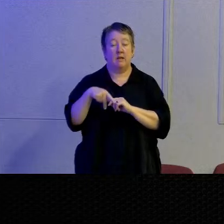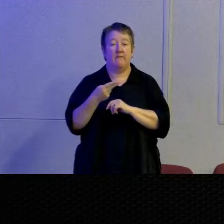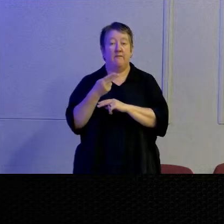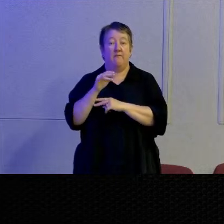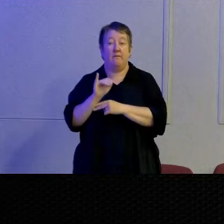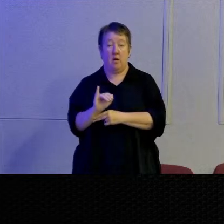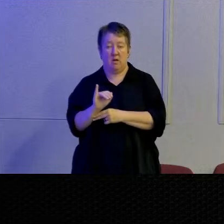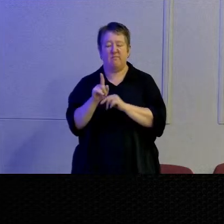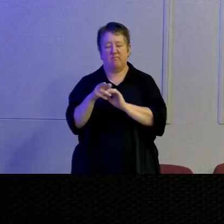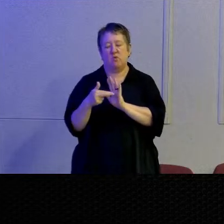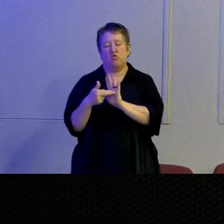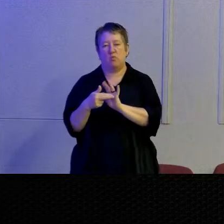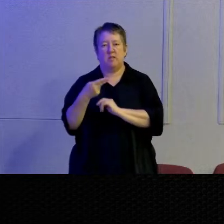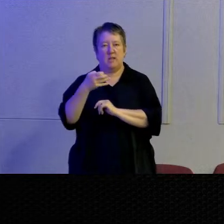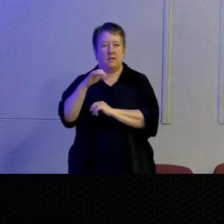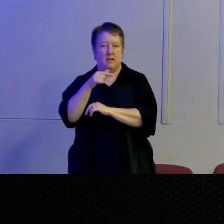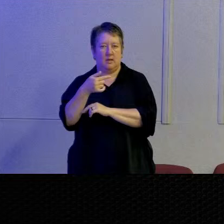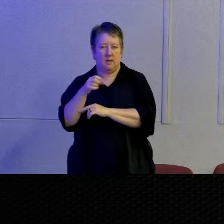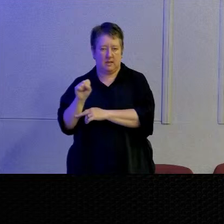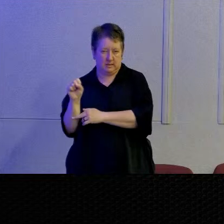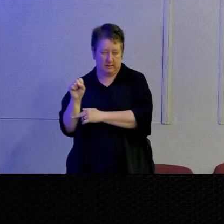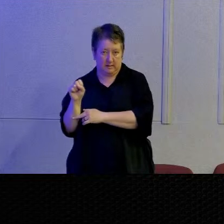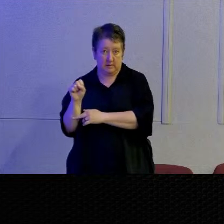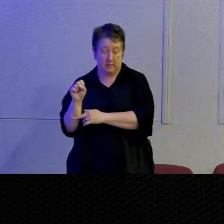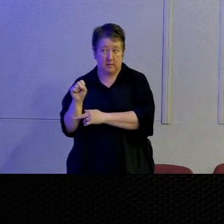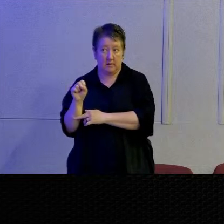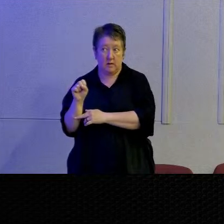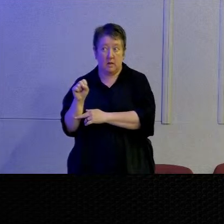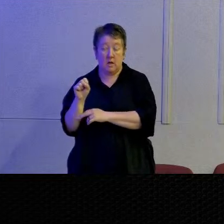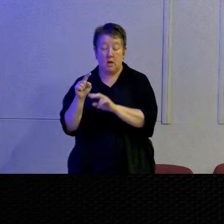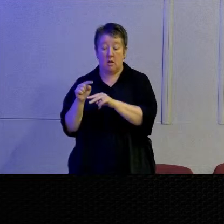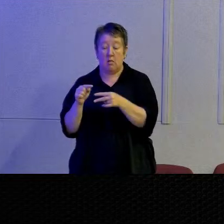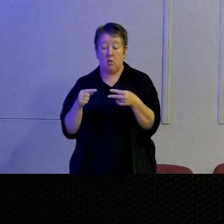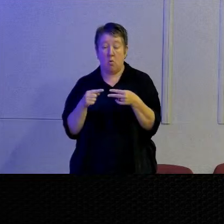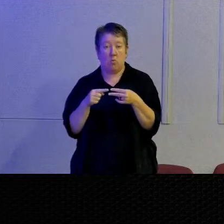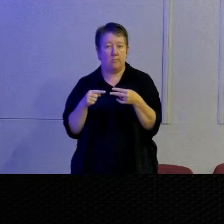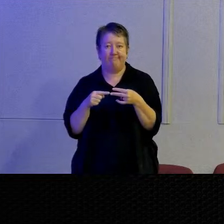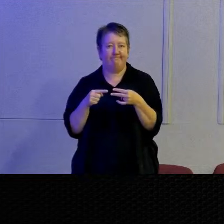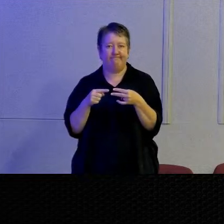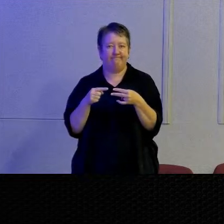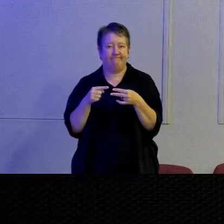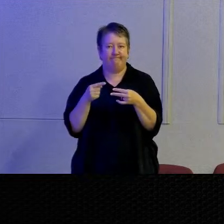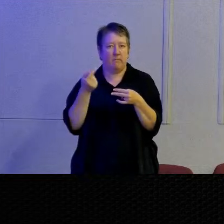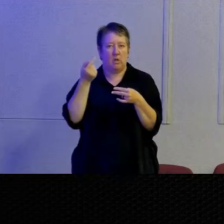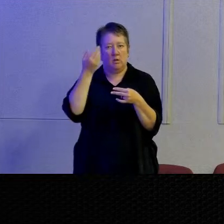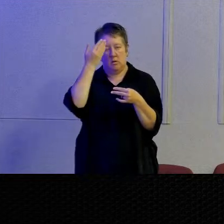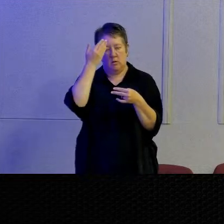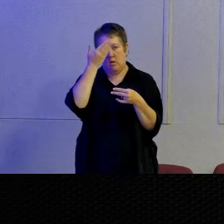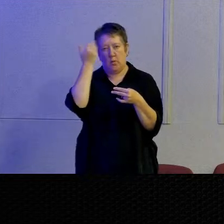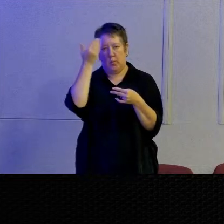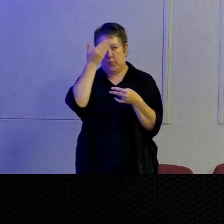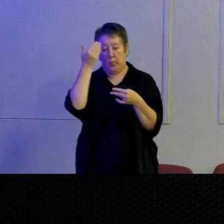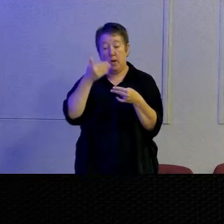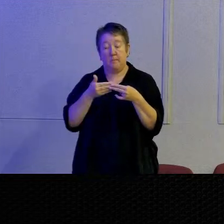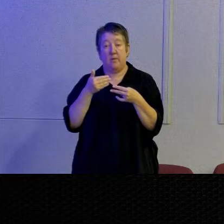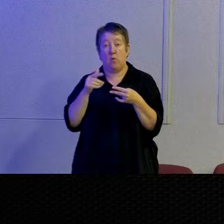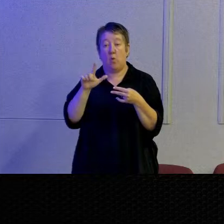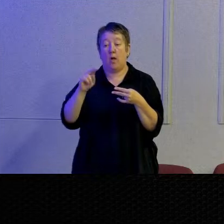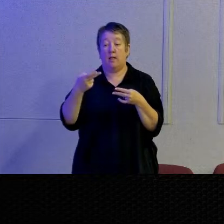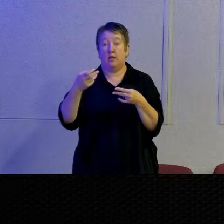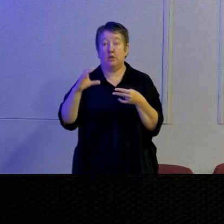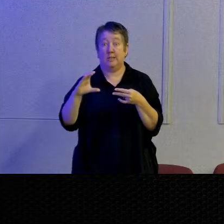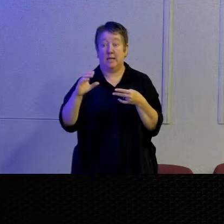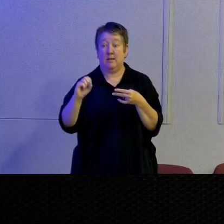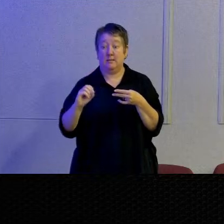two lines were completely unknown before the LHC started. And what